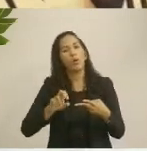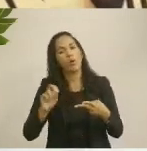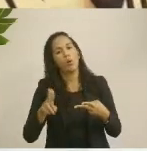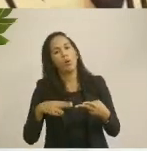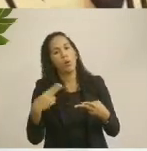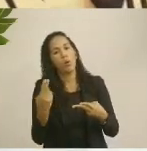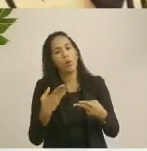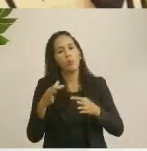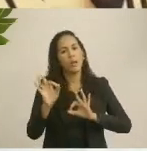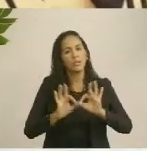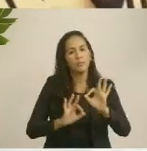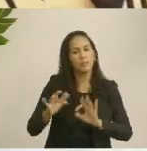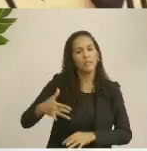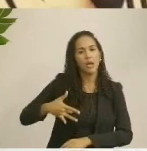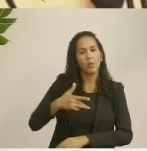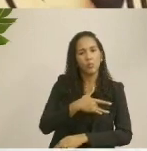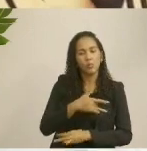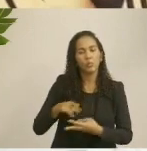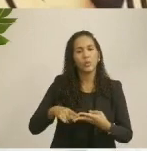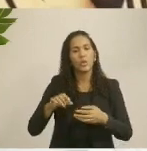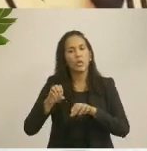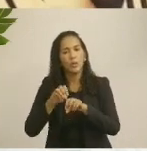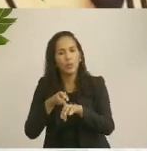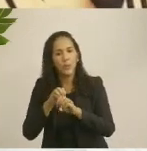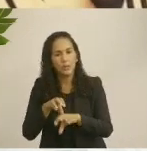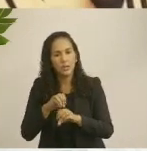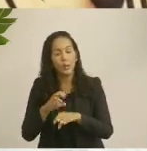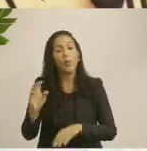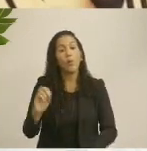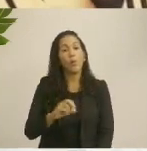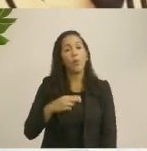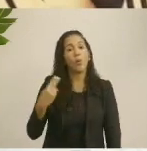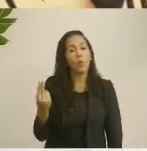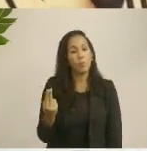education, or enforcing